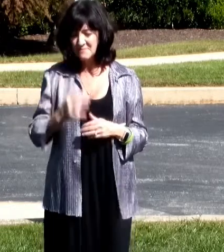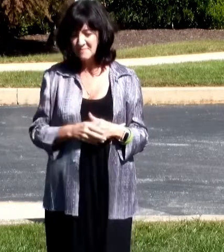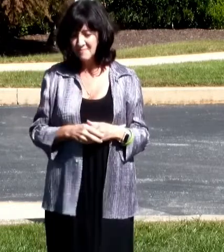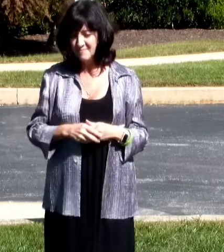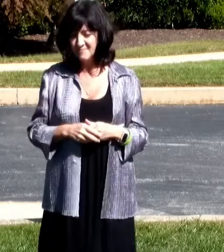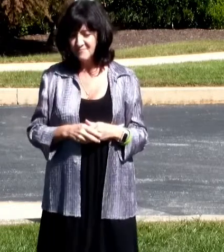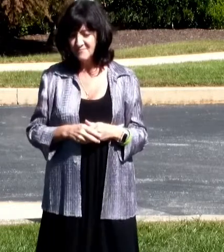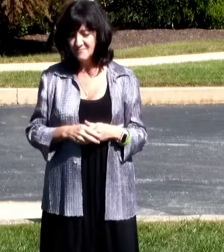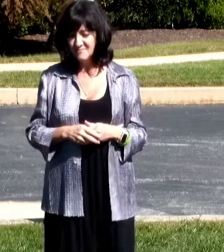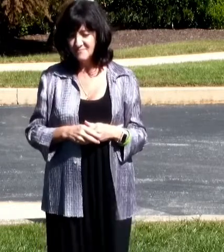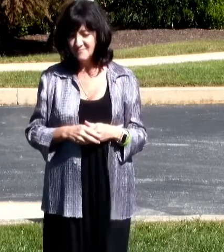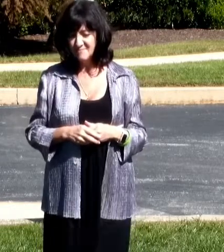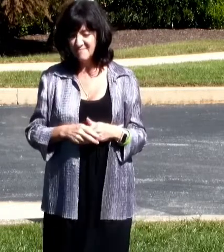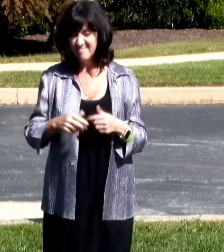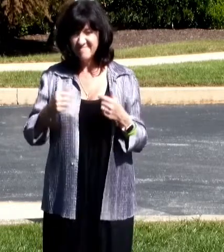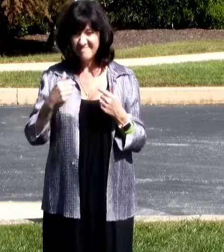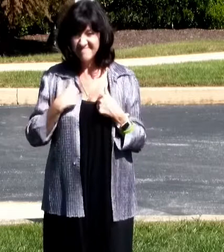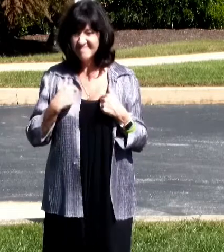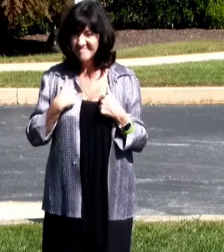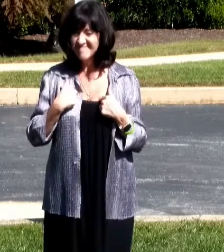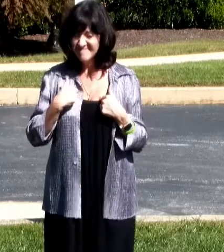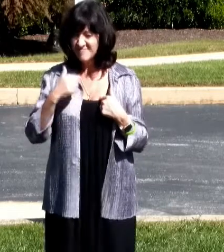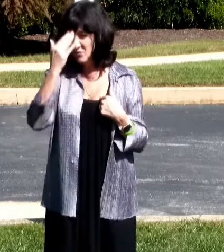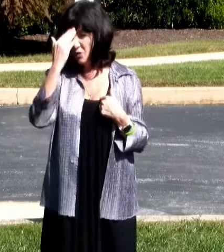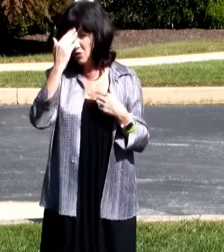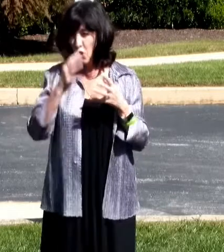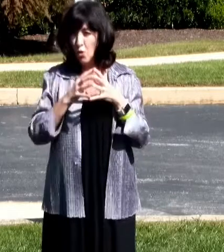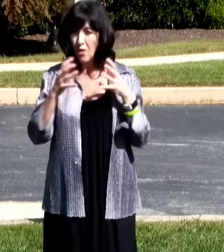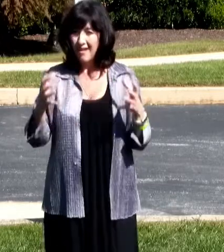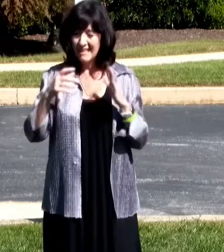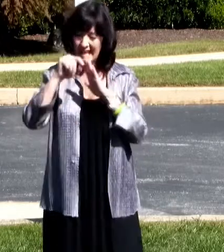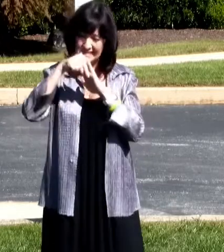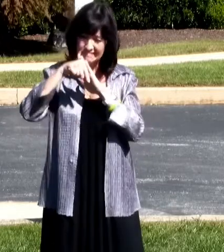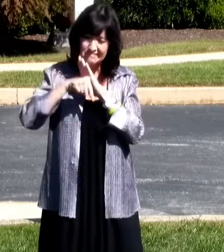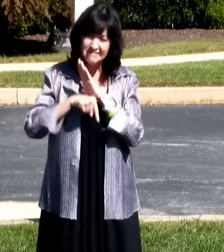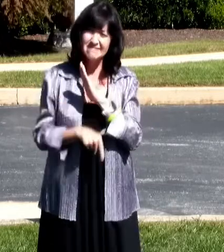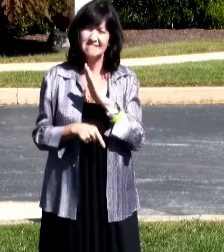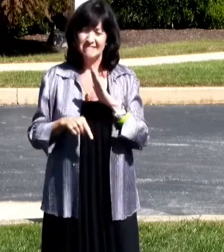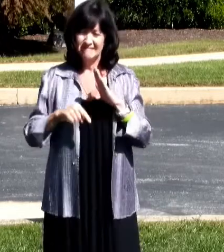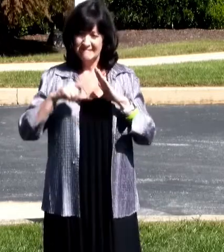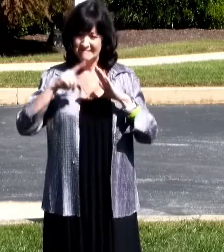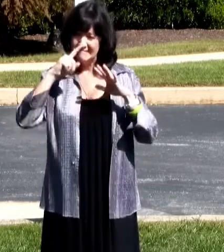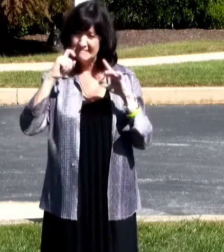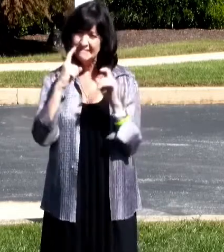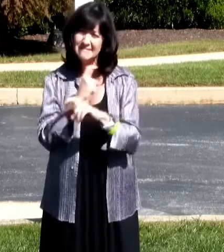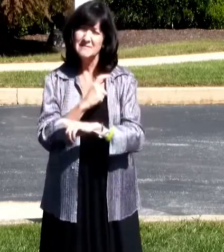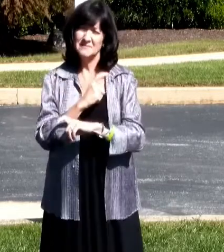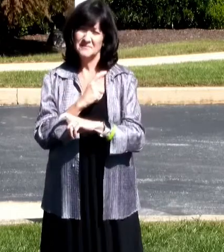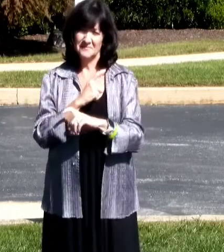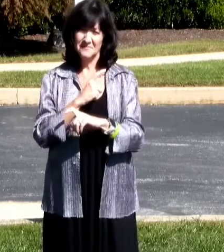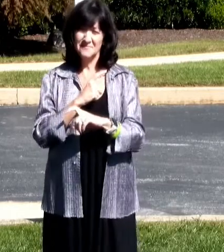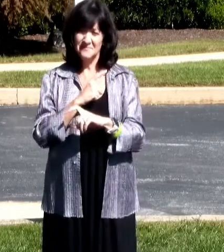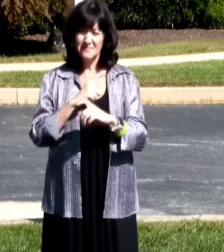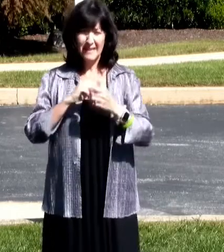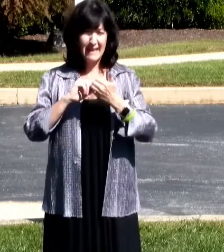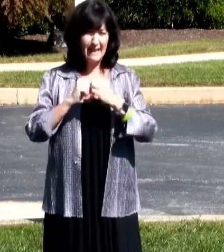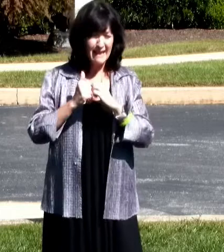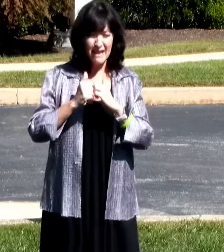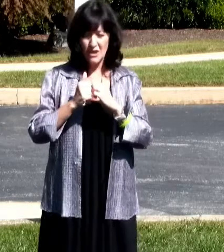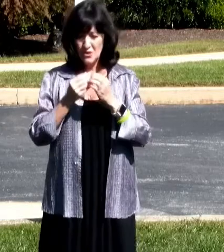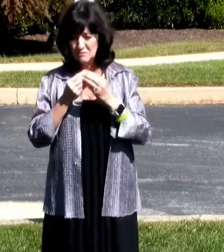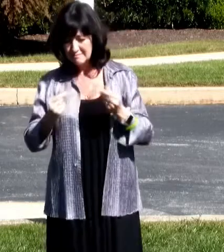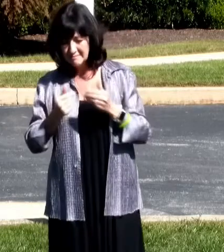I know too much about this to know that it's complicated and difficult, but I couldn't